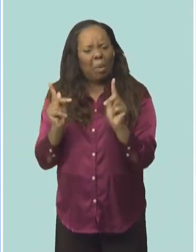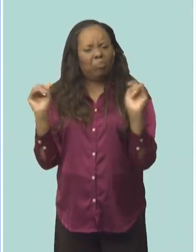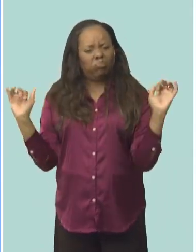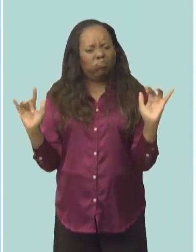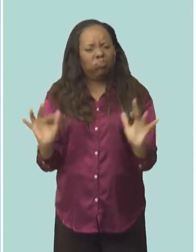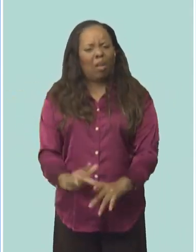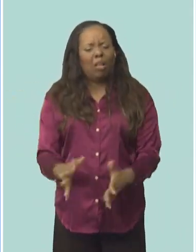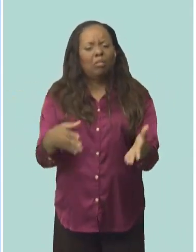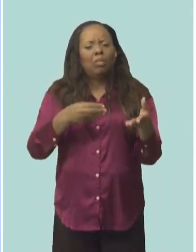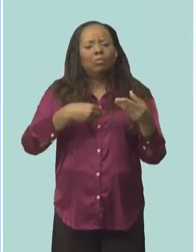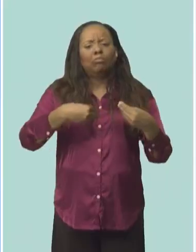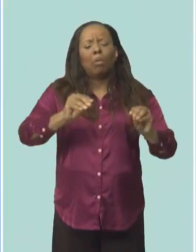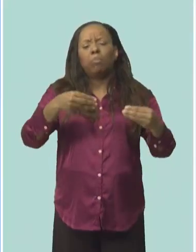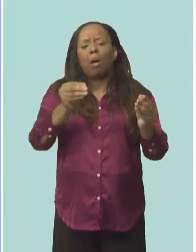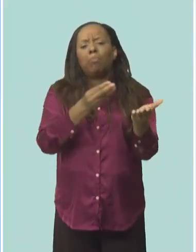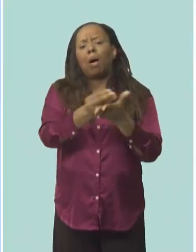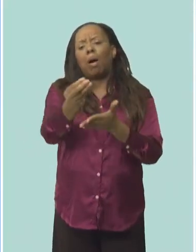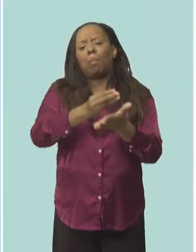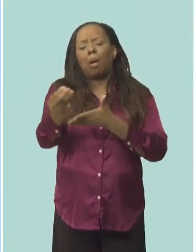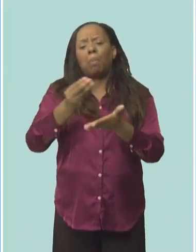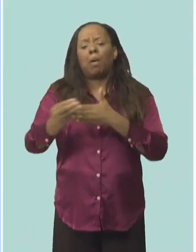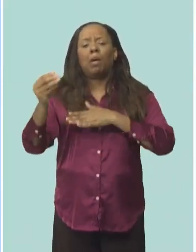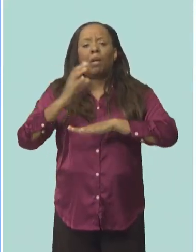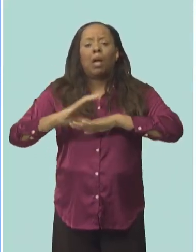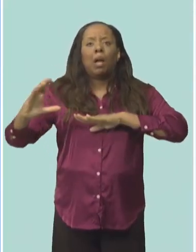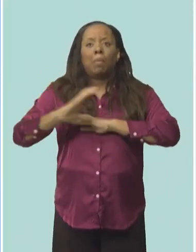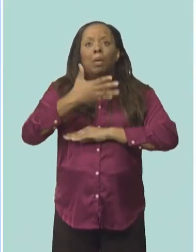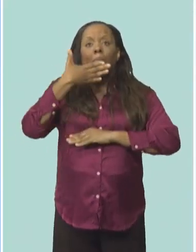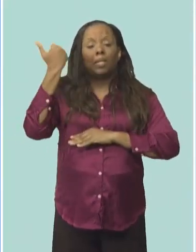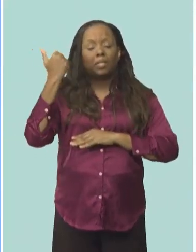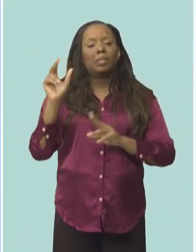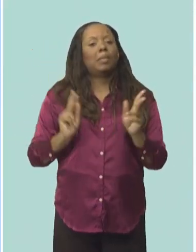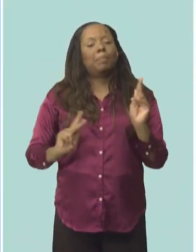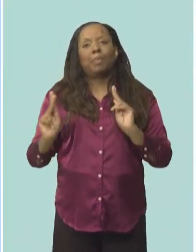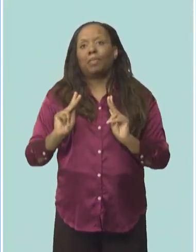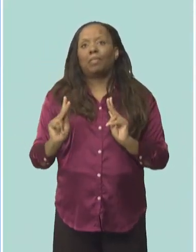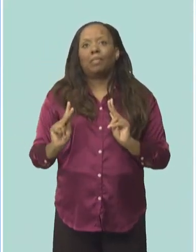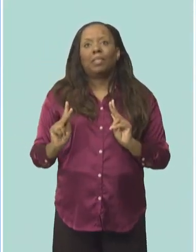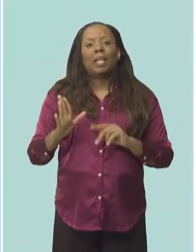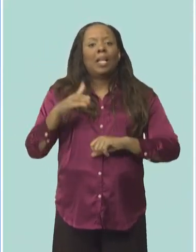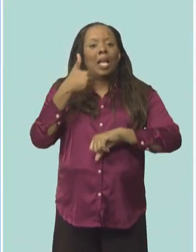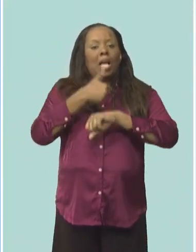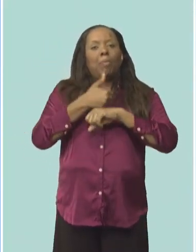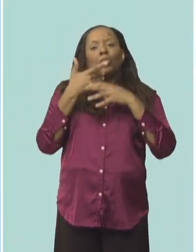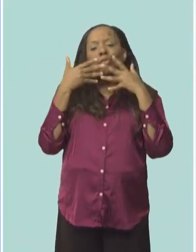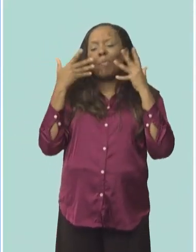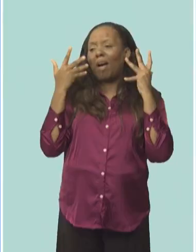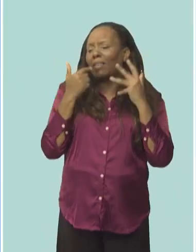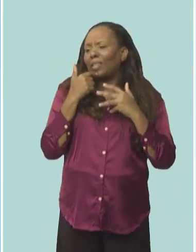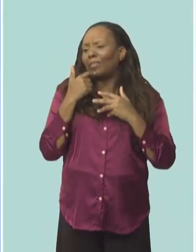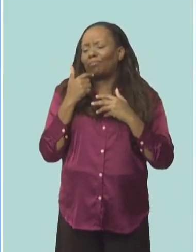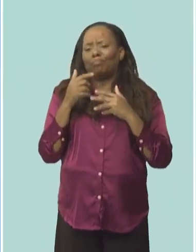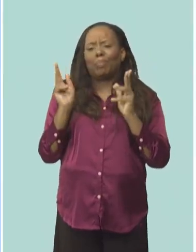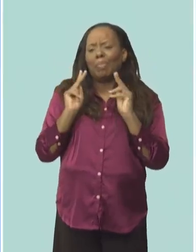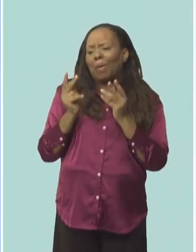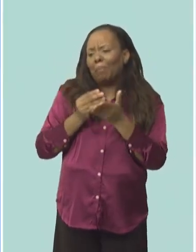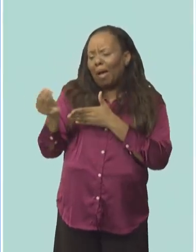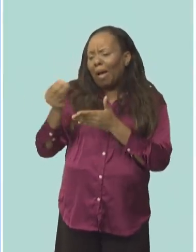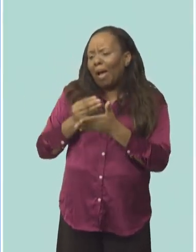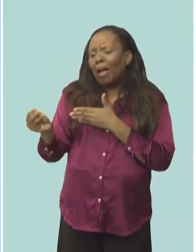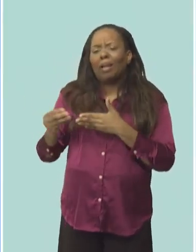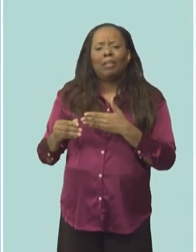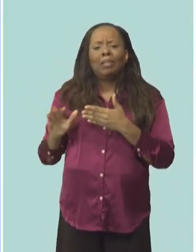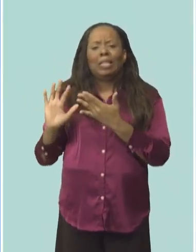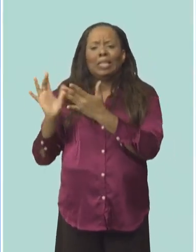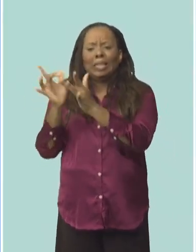eager to shop and experience the region's best. Exhibitors are smiling too, reporting strong sales and valuable new